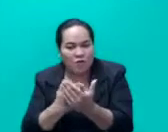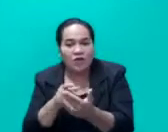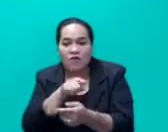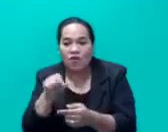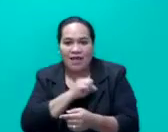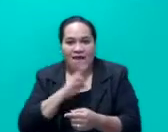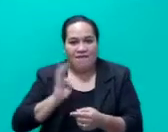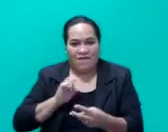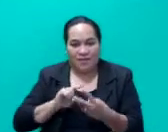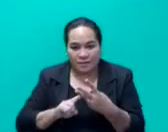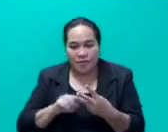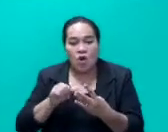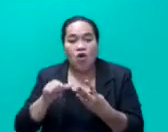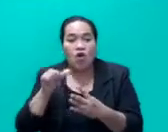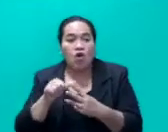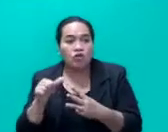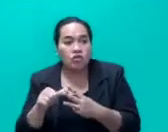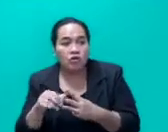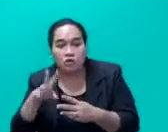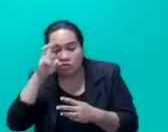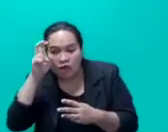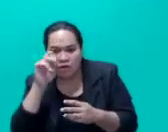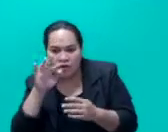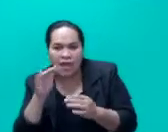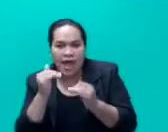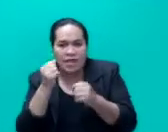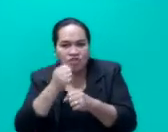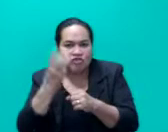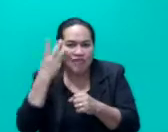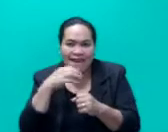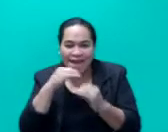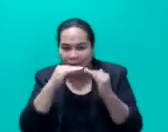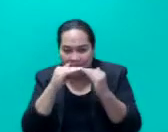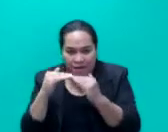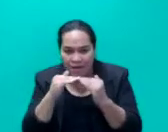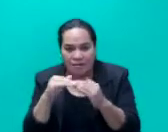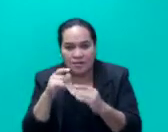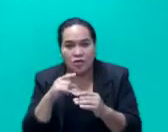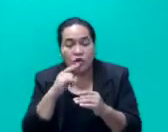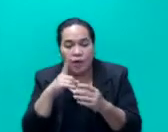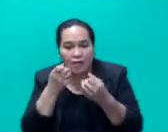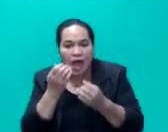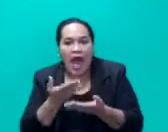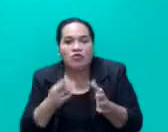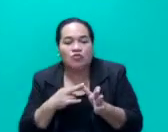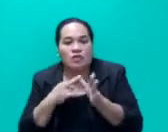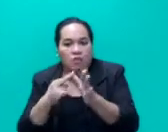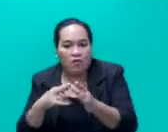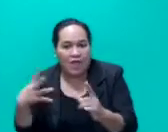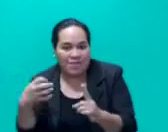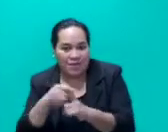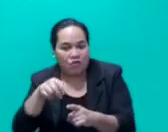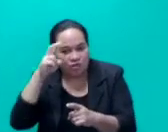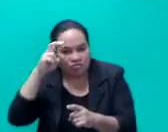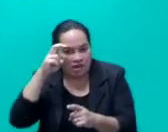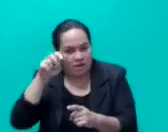pre- and post-training evaluation, example, gender-based violence training and awareness, to provide an immediate response on the impact of the training and